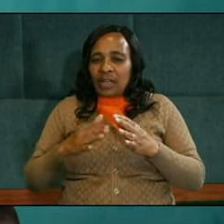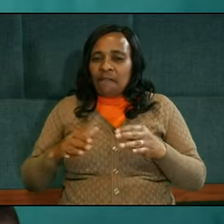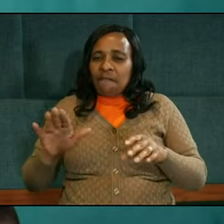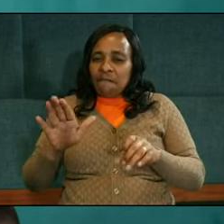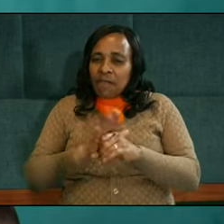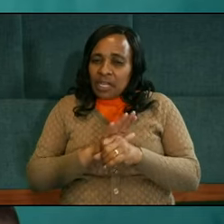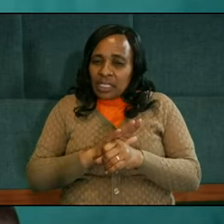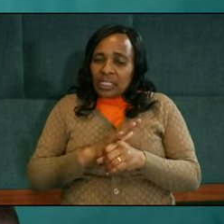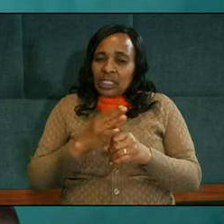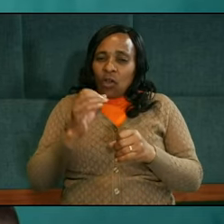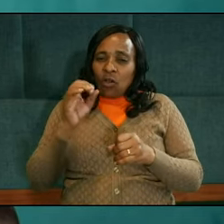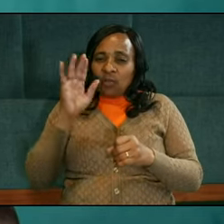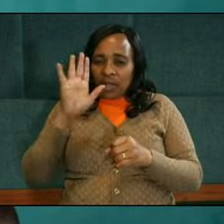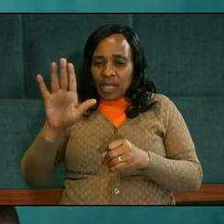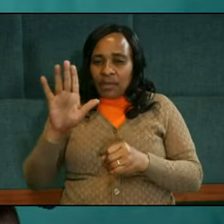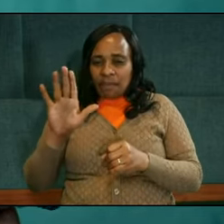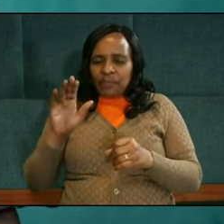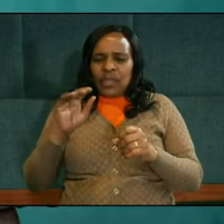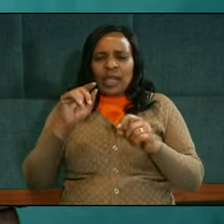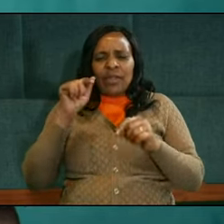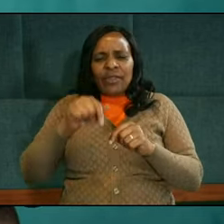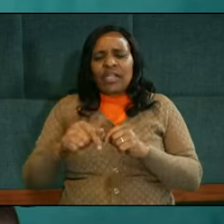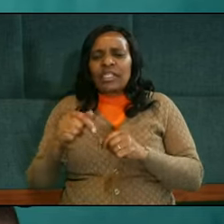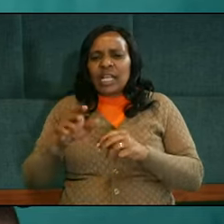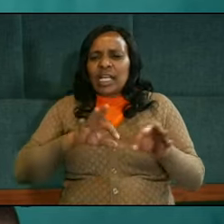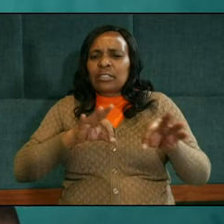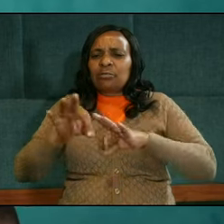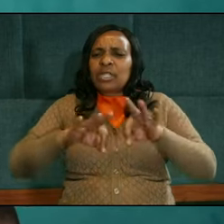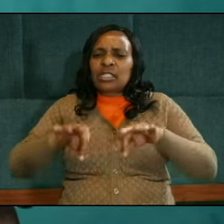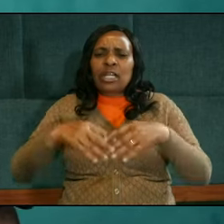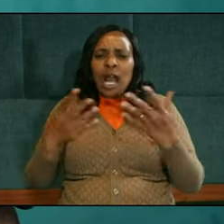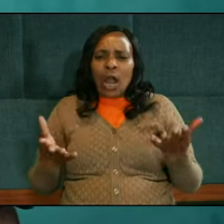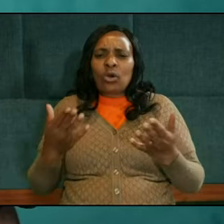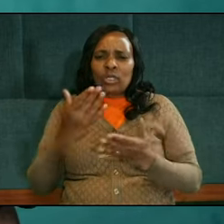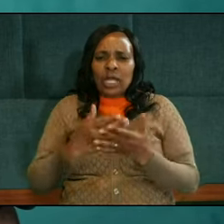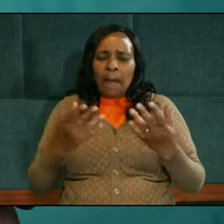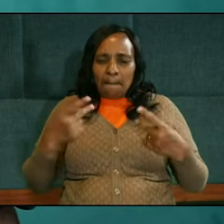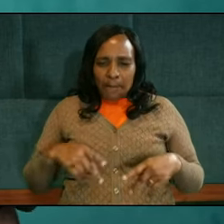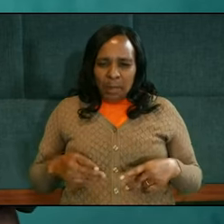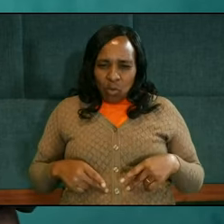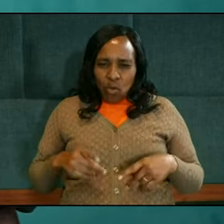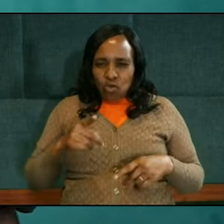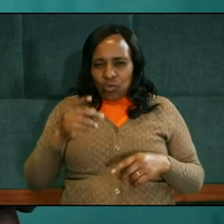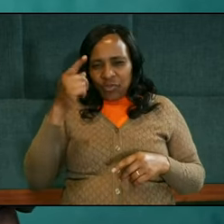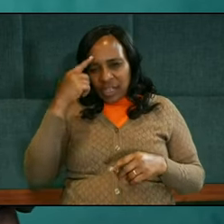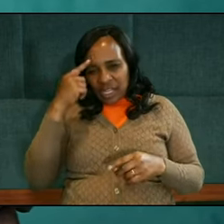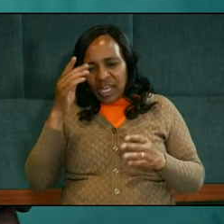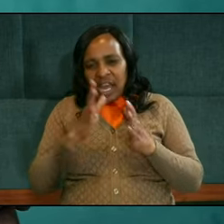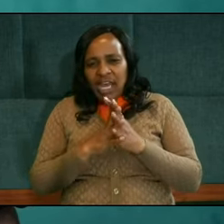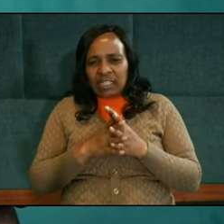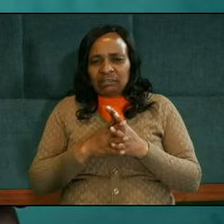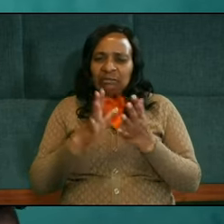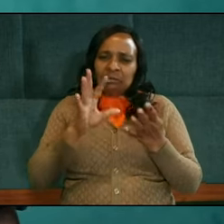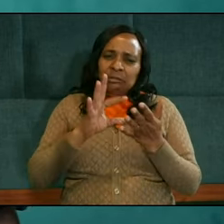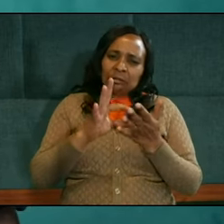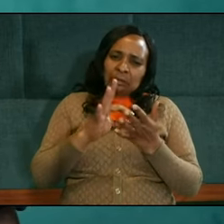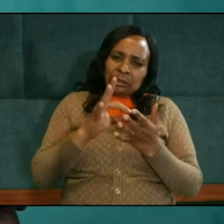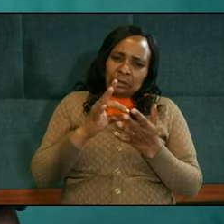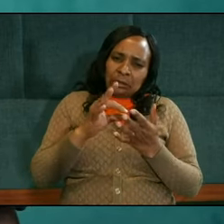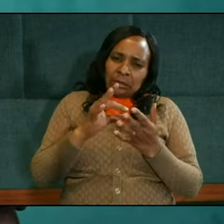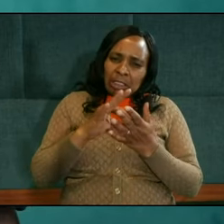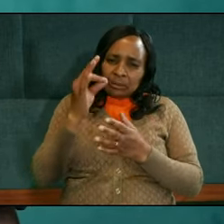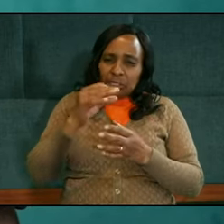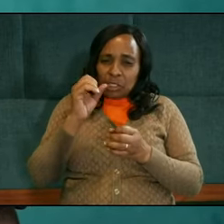them. So this describes how some people view things like spirits and demons. The fact that some of